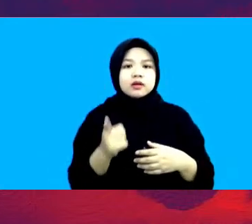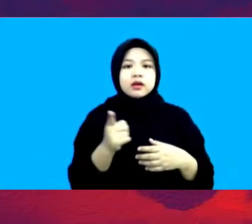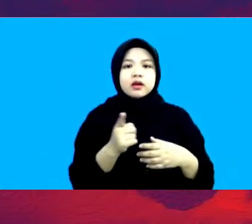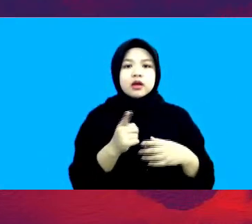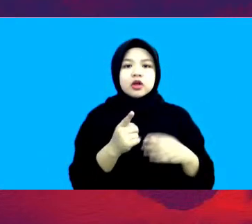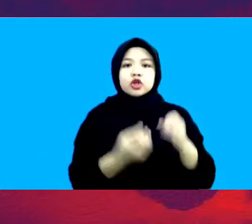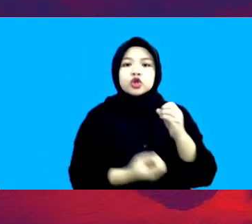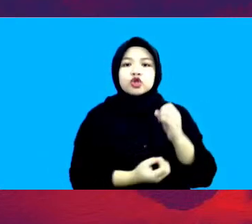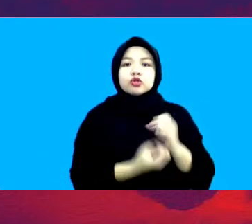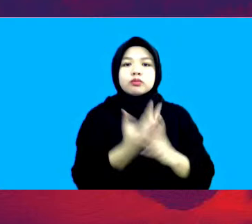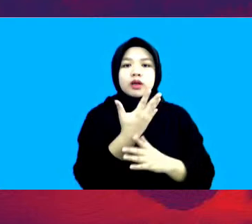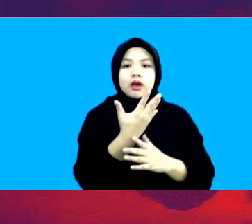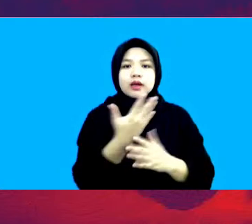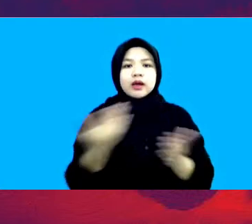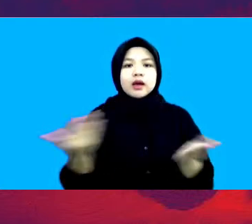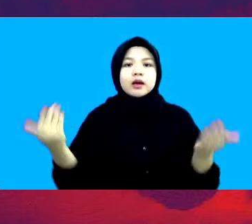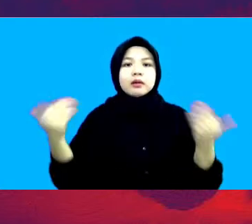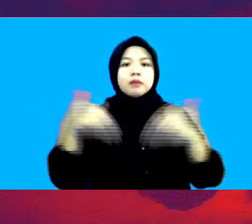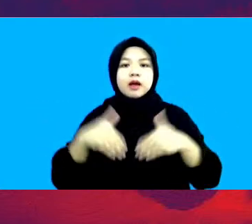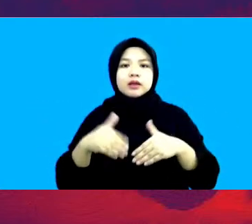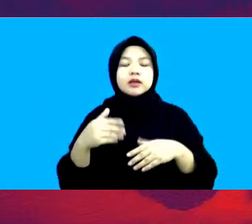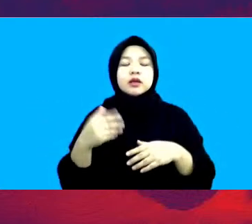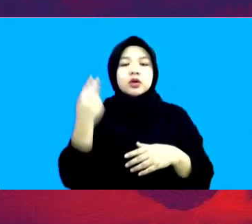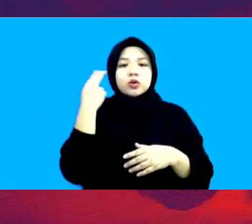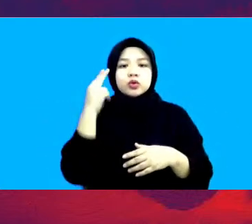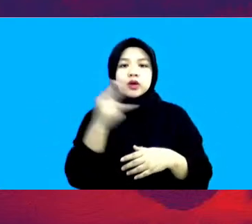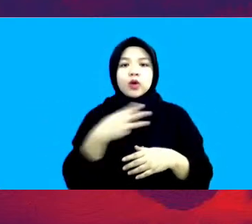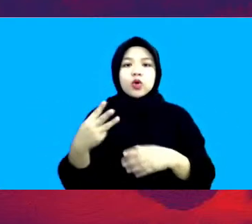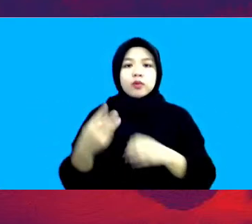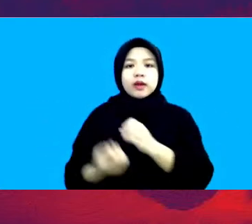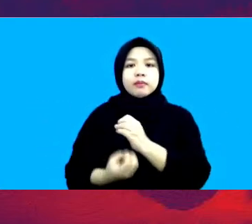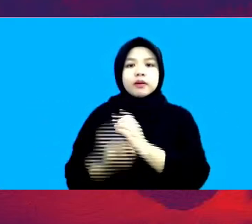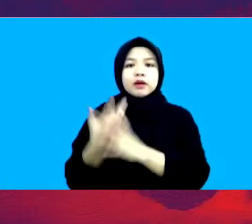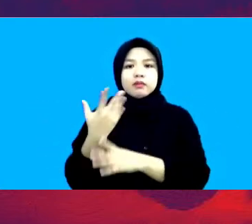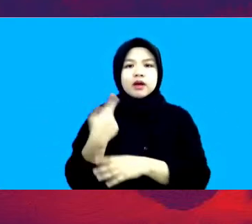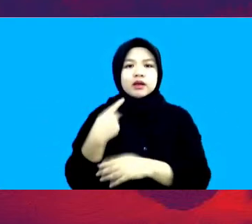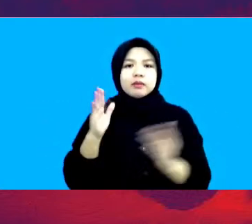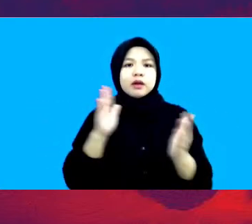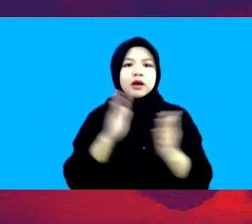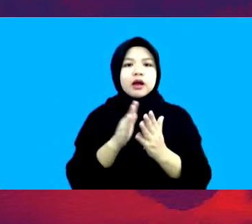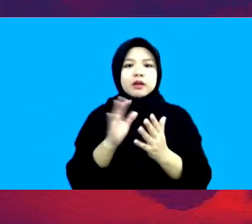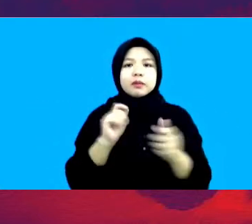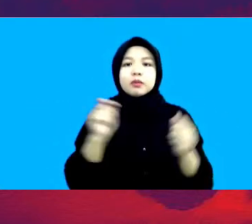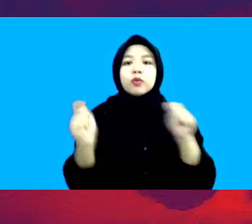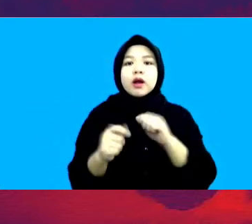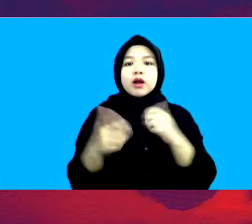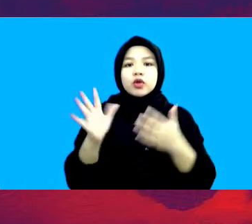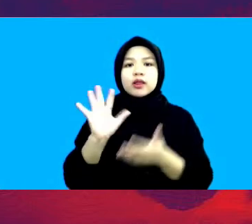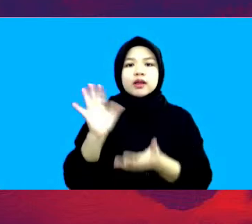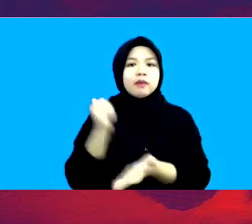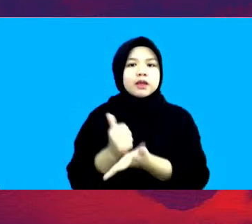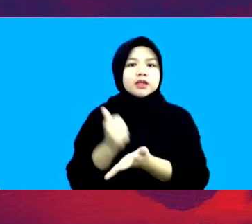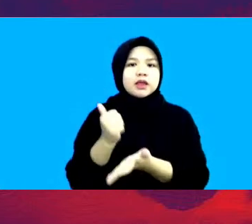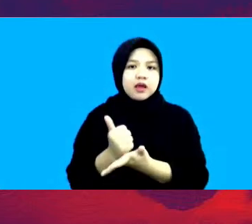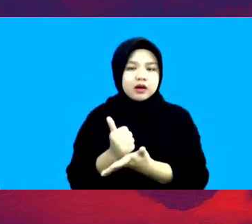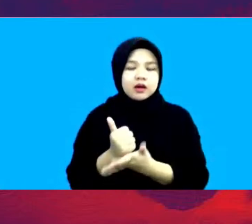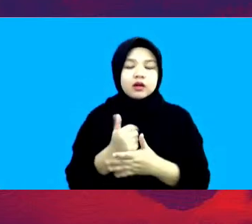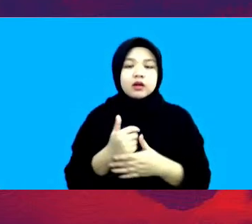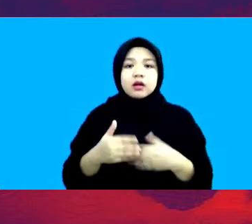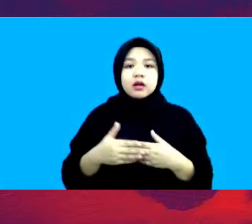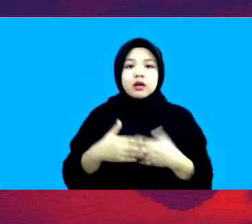back to developed economies, and that also creating uncertainty in terms of exchange rate and further jeopardize